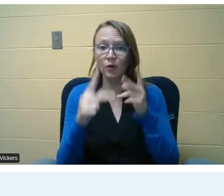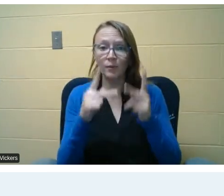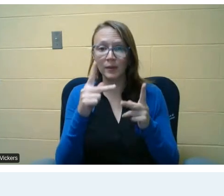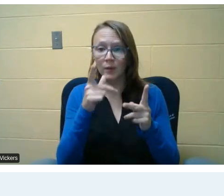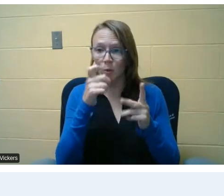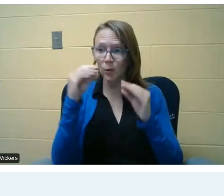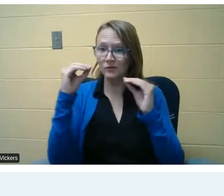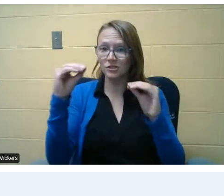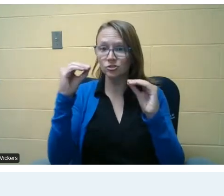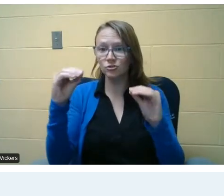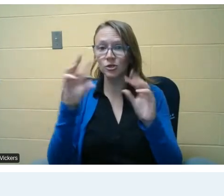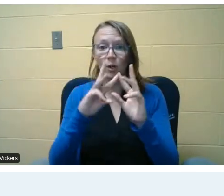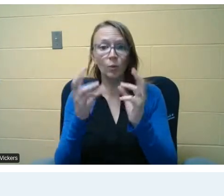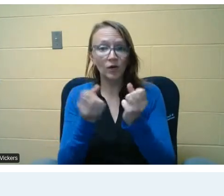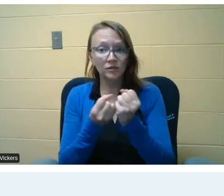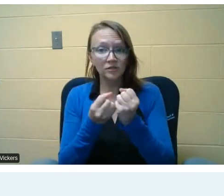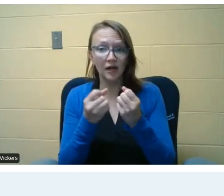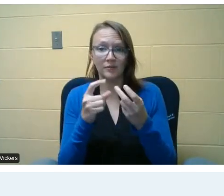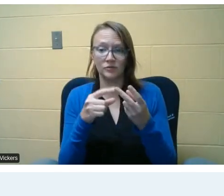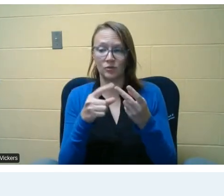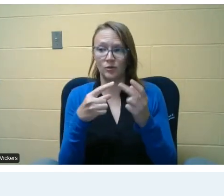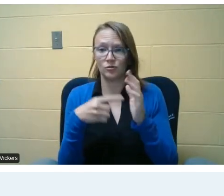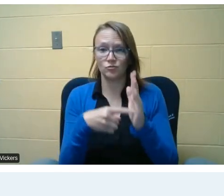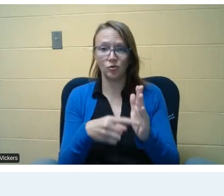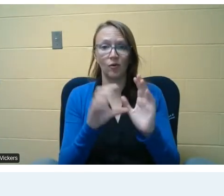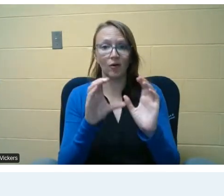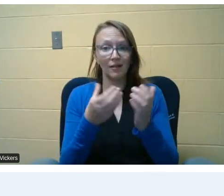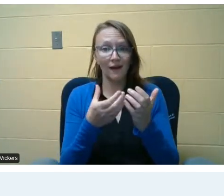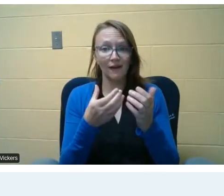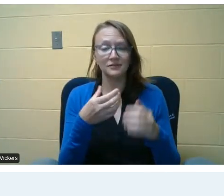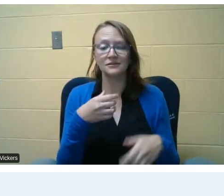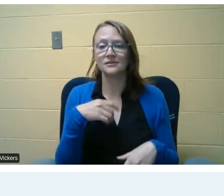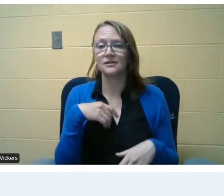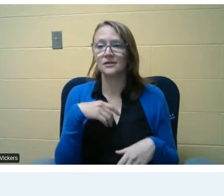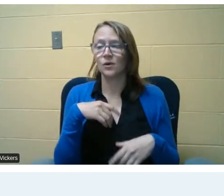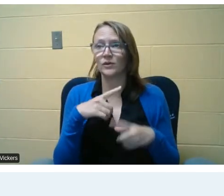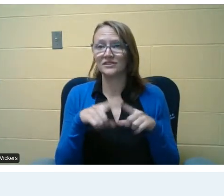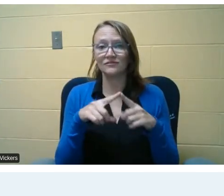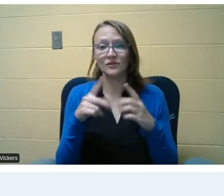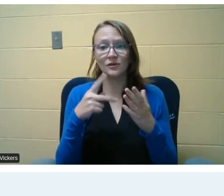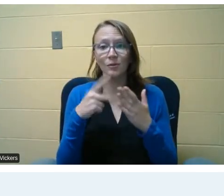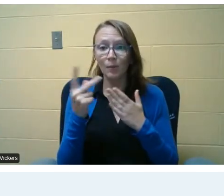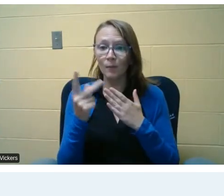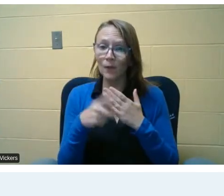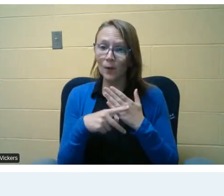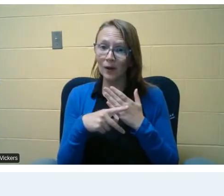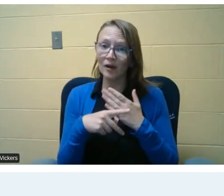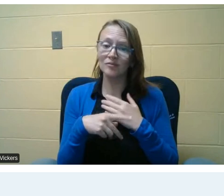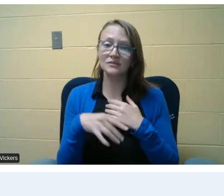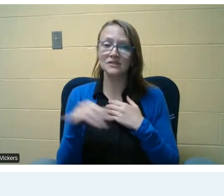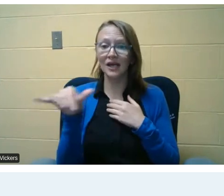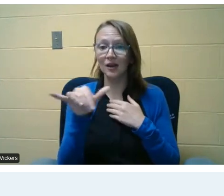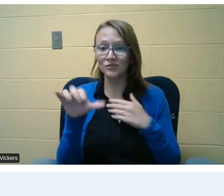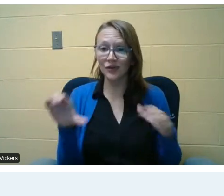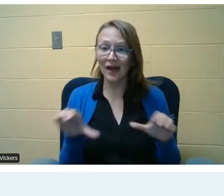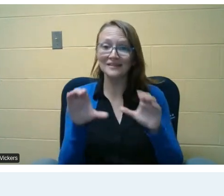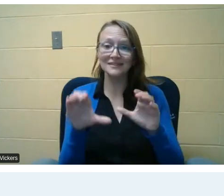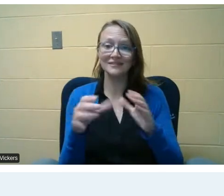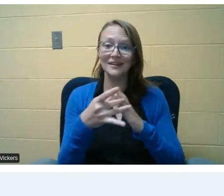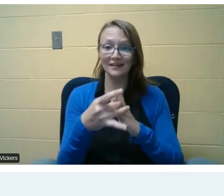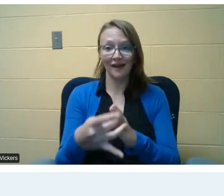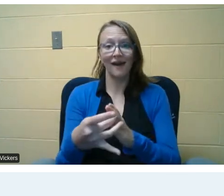workshops or using in class or doing PD programs, and also like activity